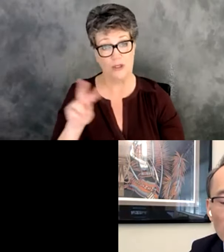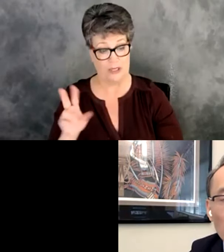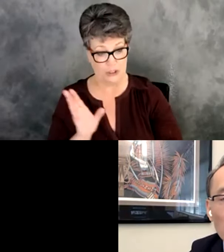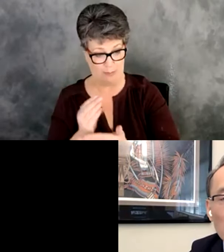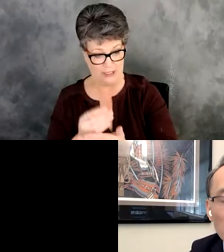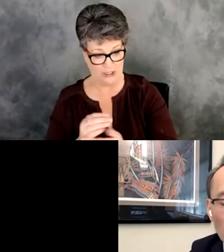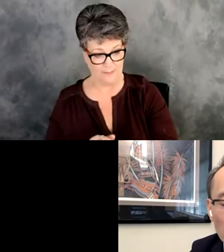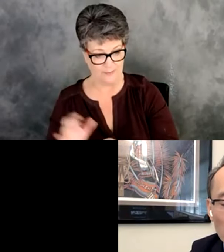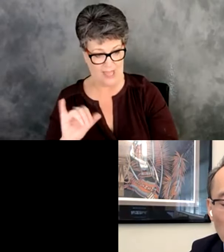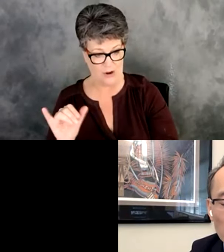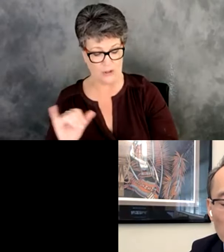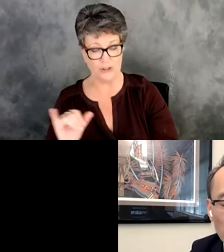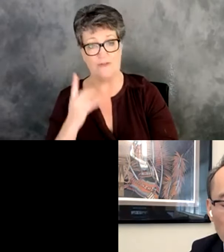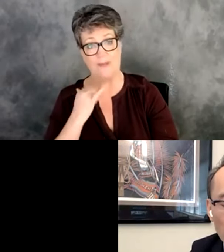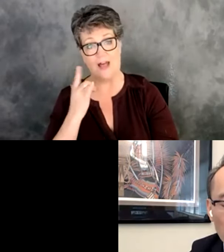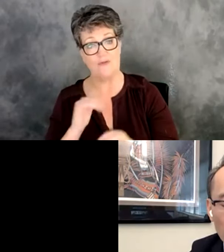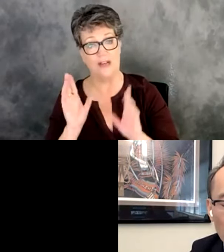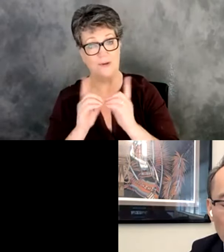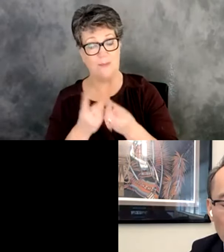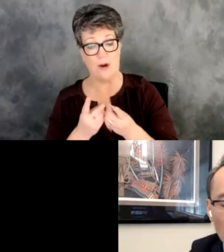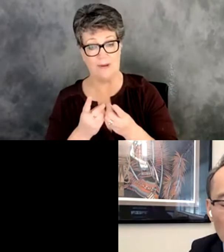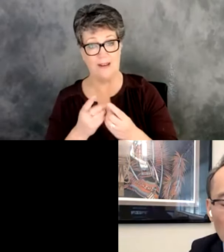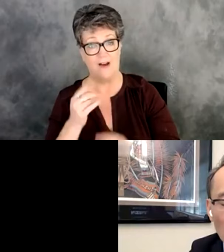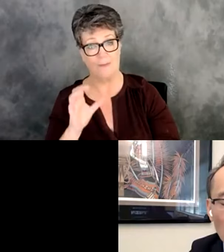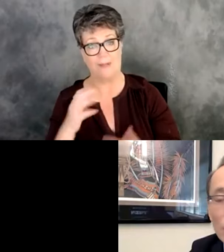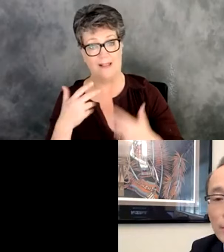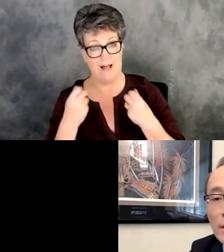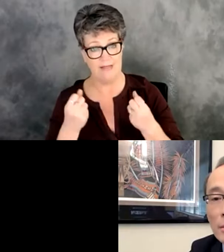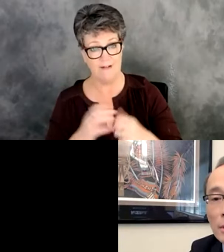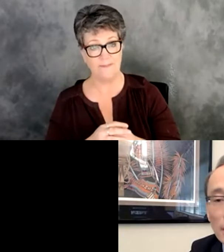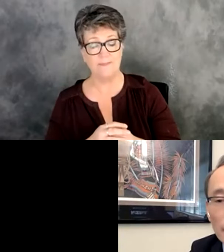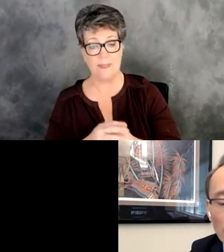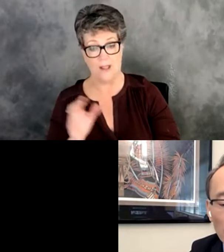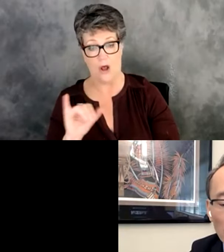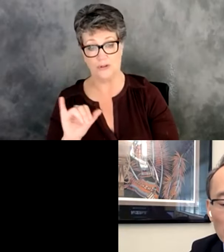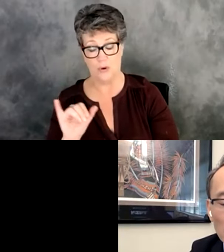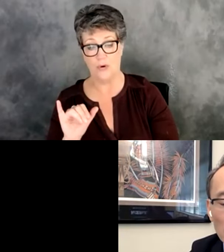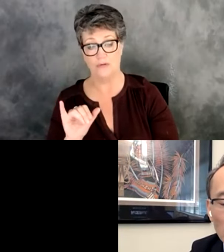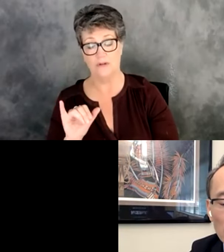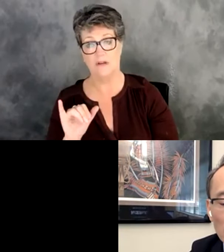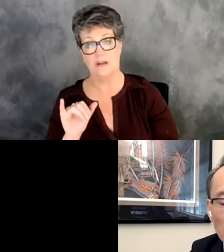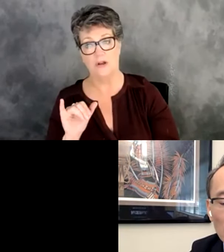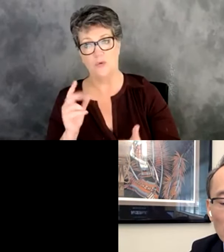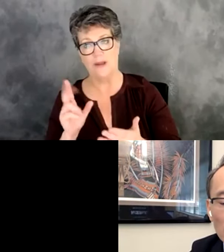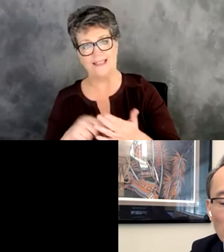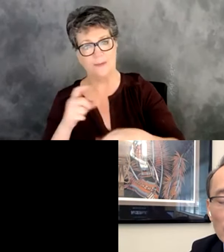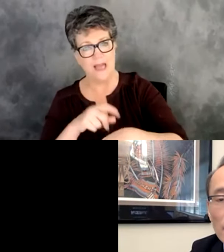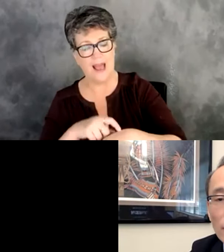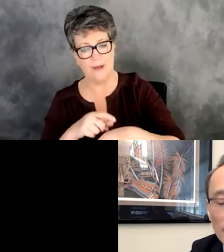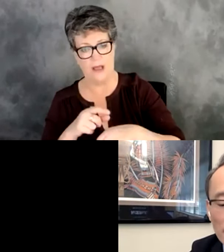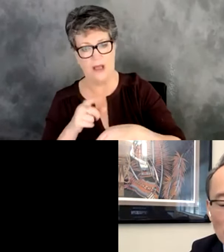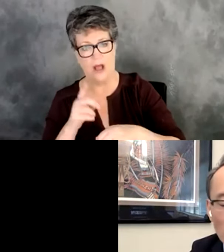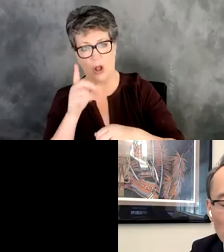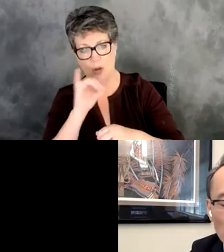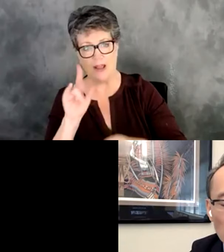also updates from the California Department of Public Health. We also spent some time looking at the cross-cutting Alzheimer's